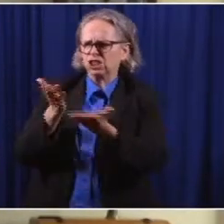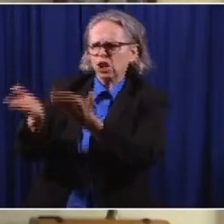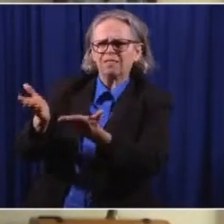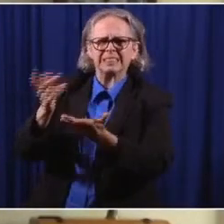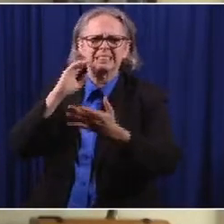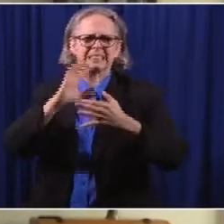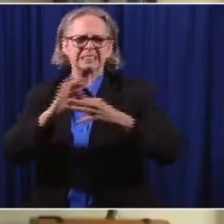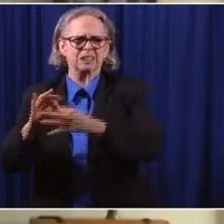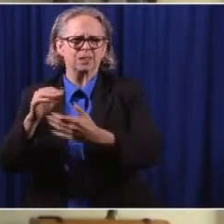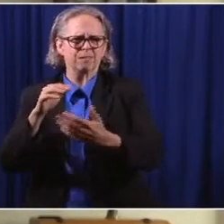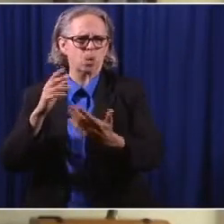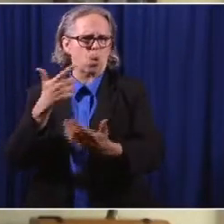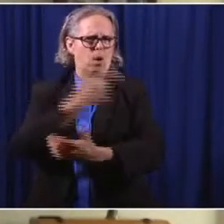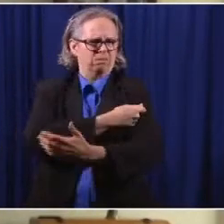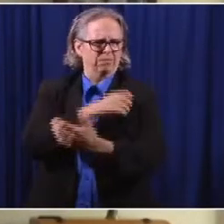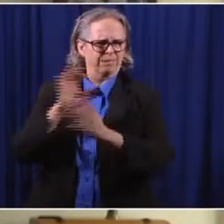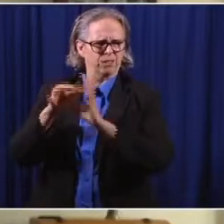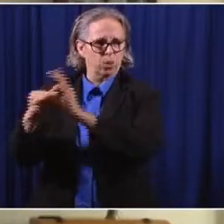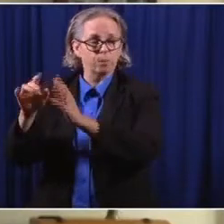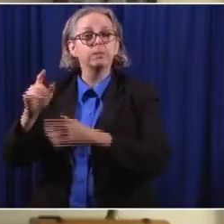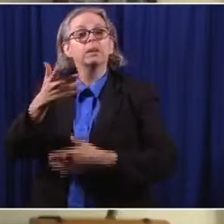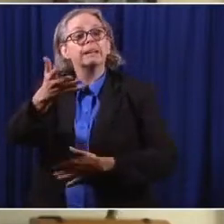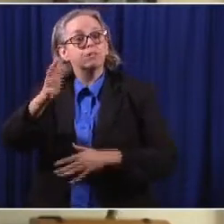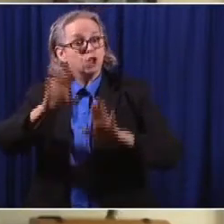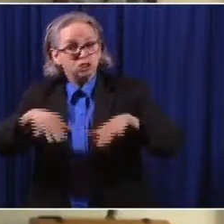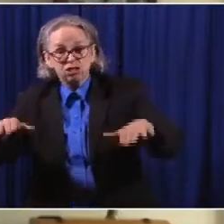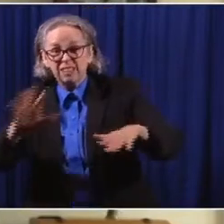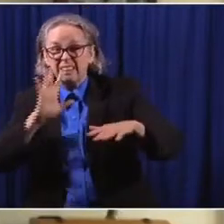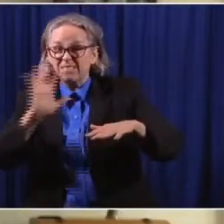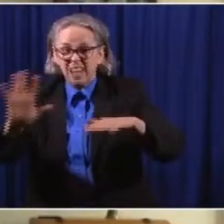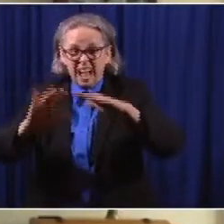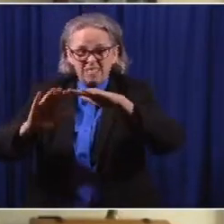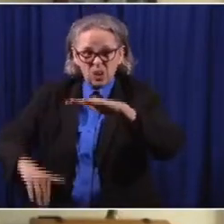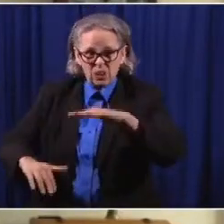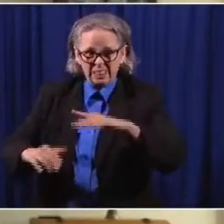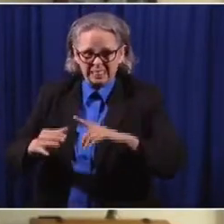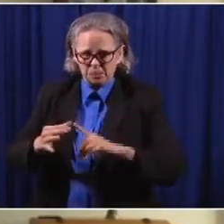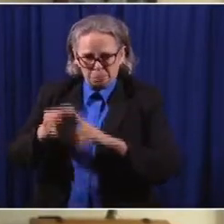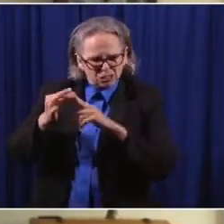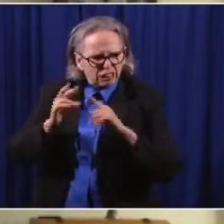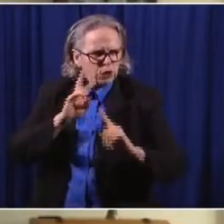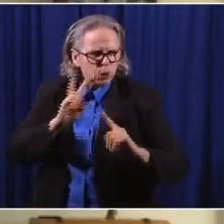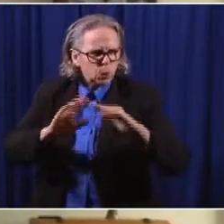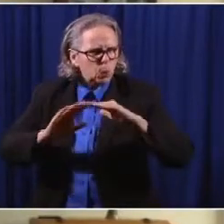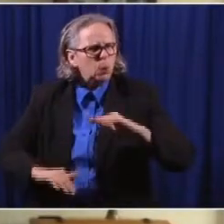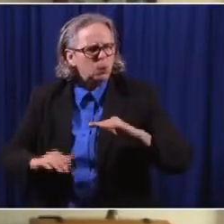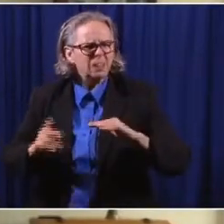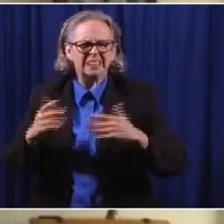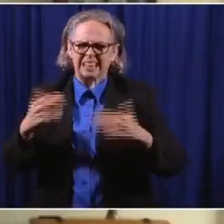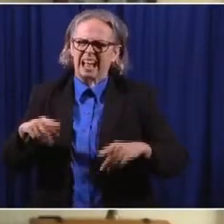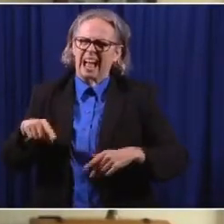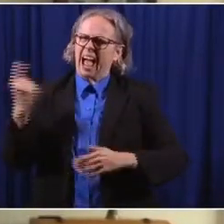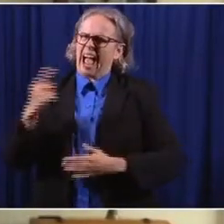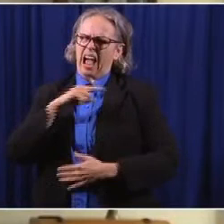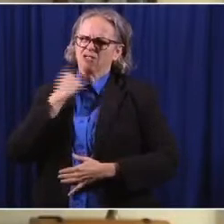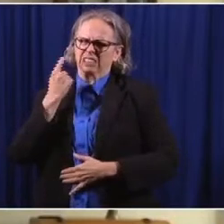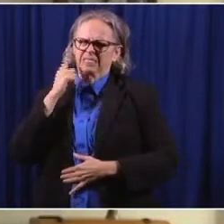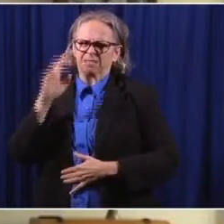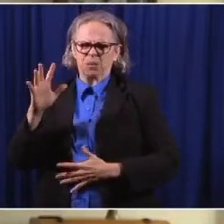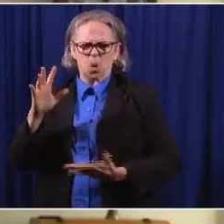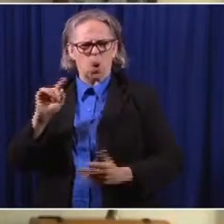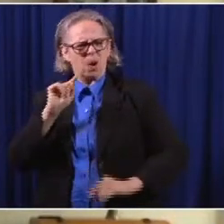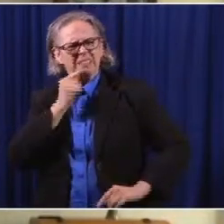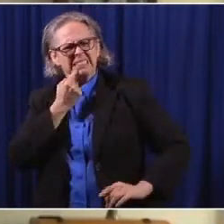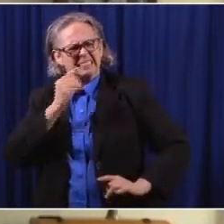and especially those younger than 2, are at a high risk of developing serious flu-related complications. Some children between the